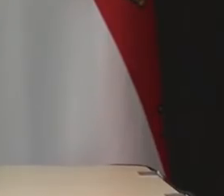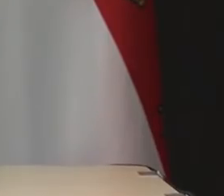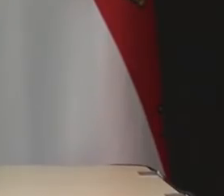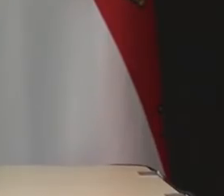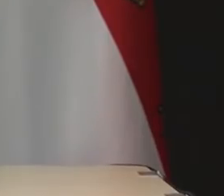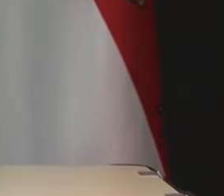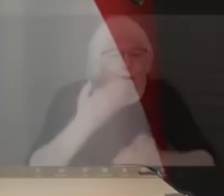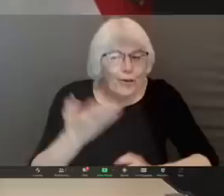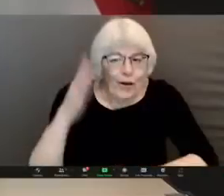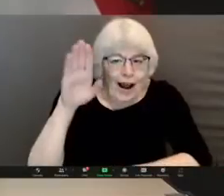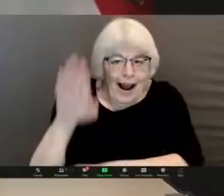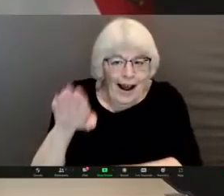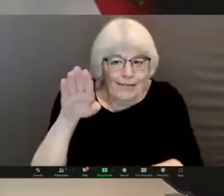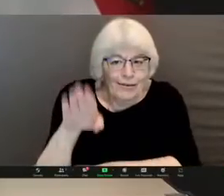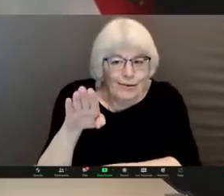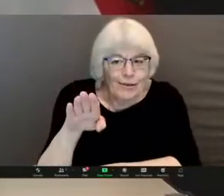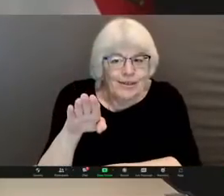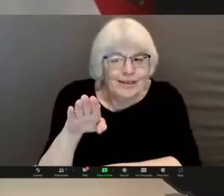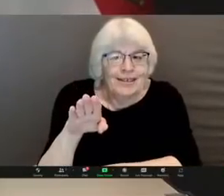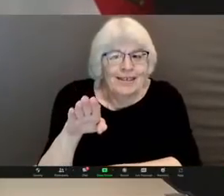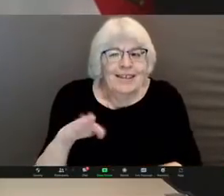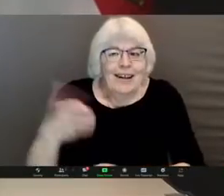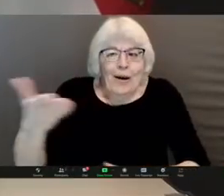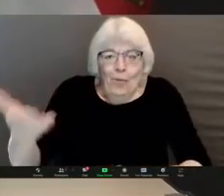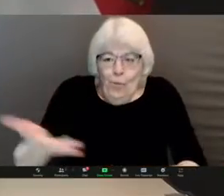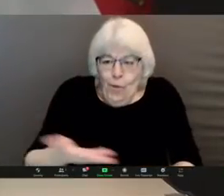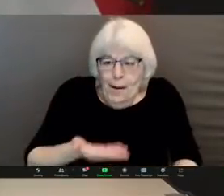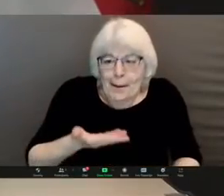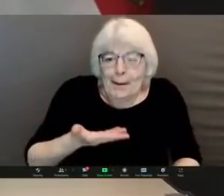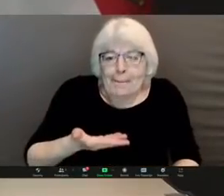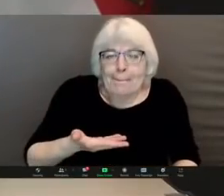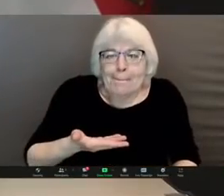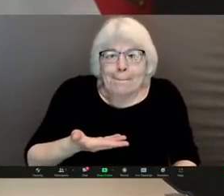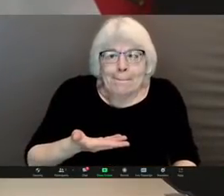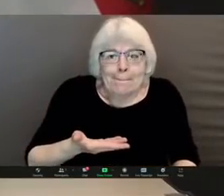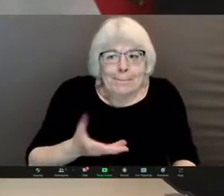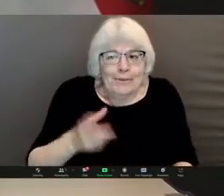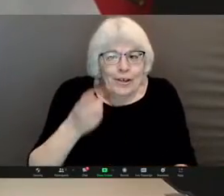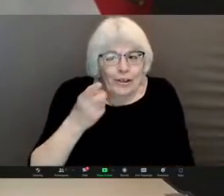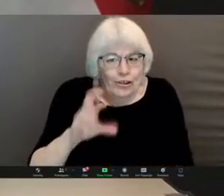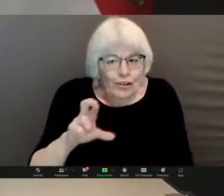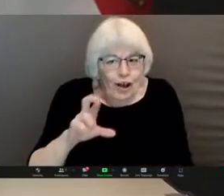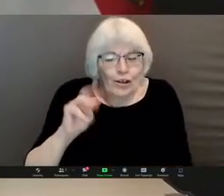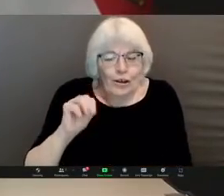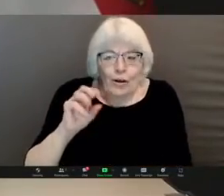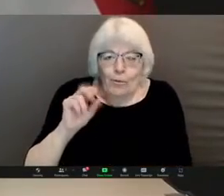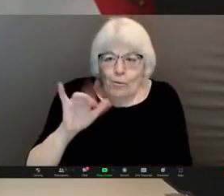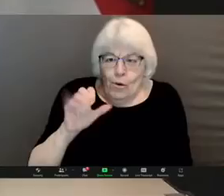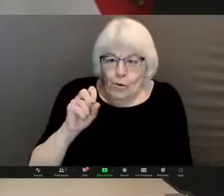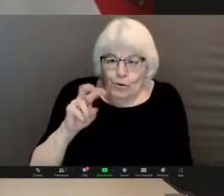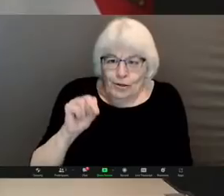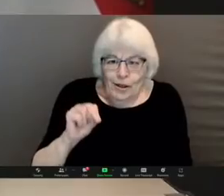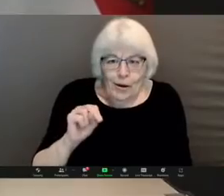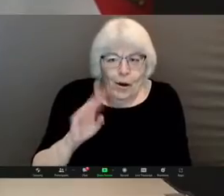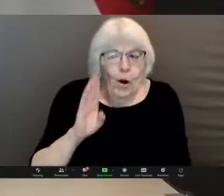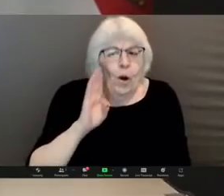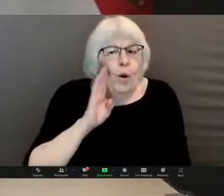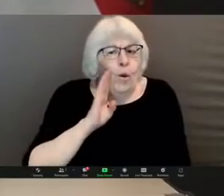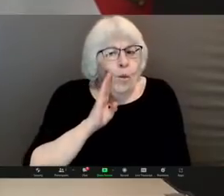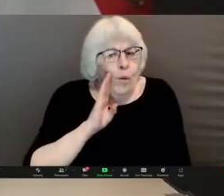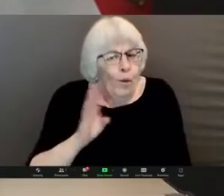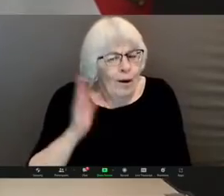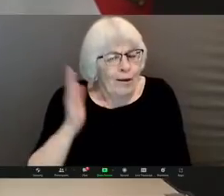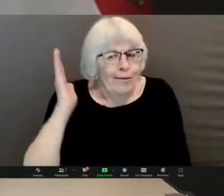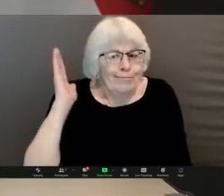today. Dr. Morrison will give us the most up-to-date information on the COVID situation in PEI,